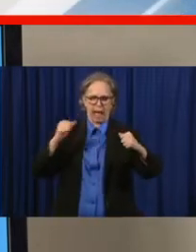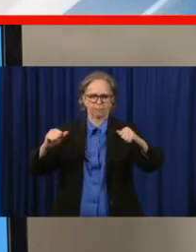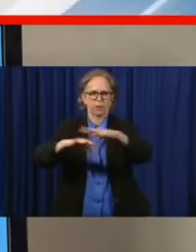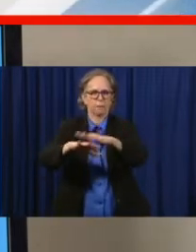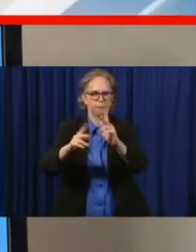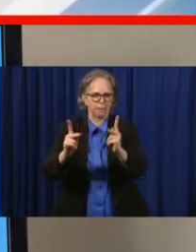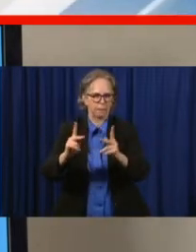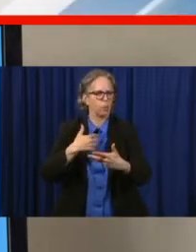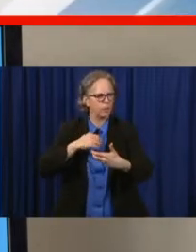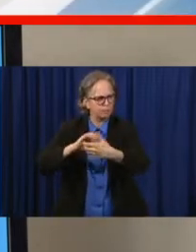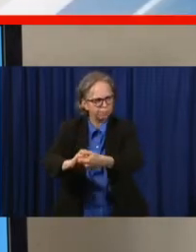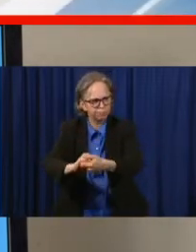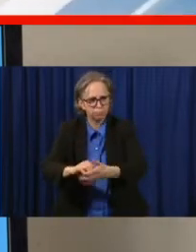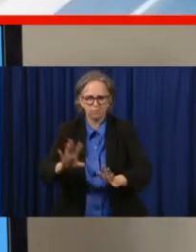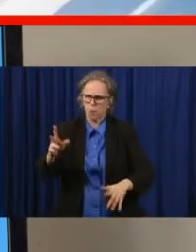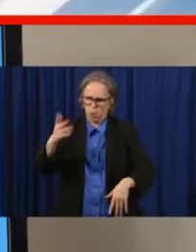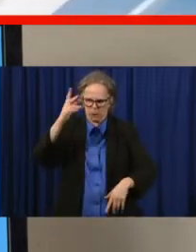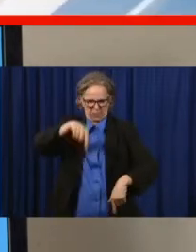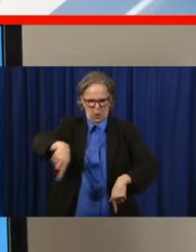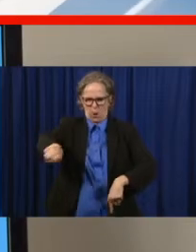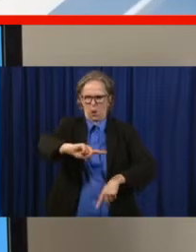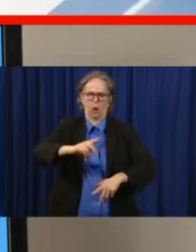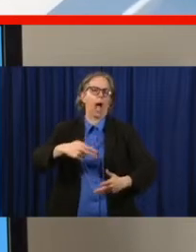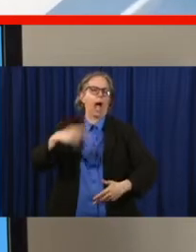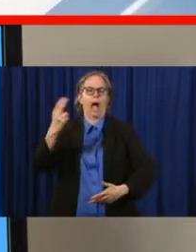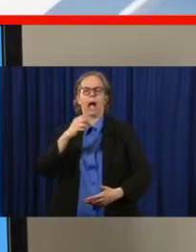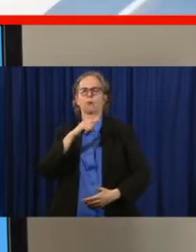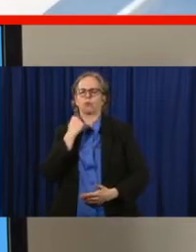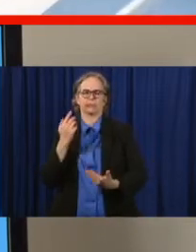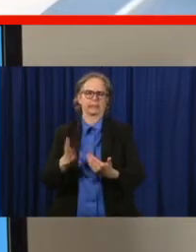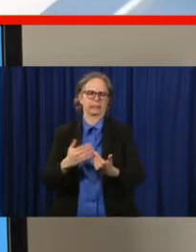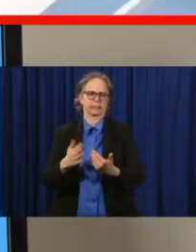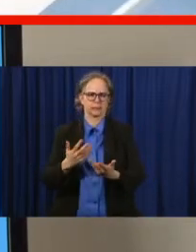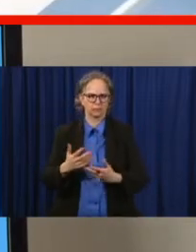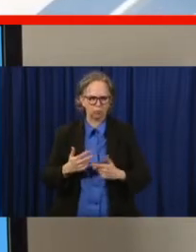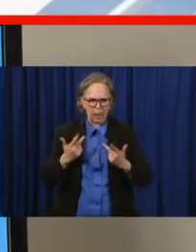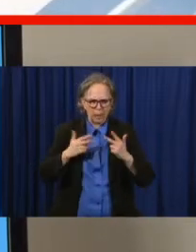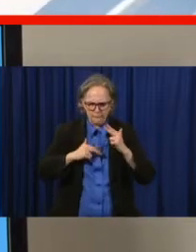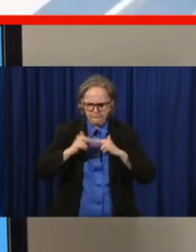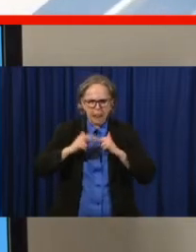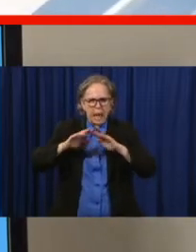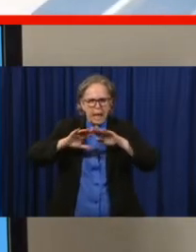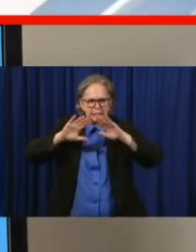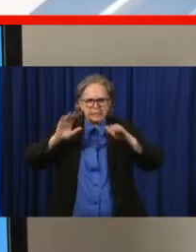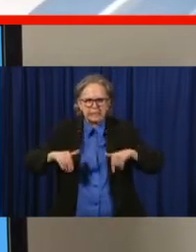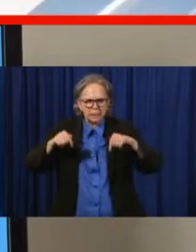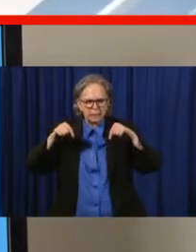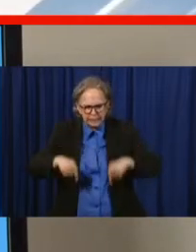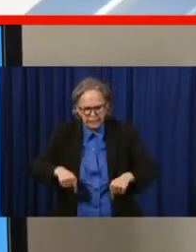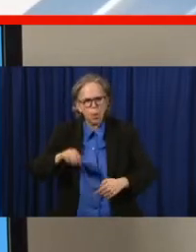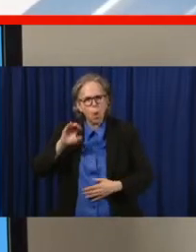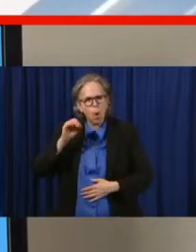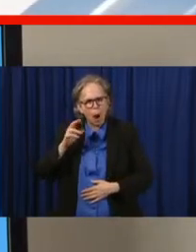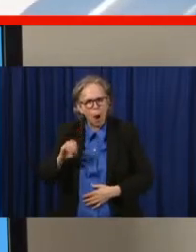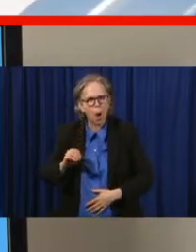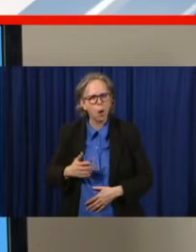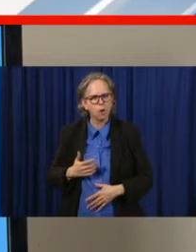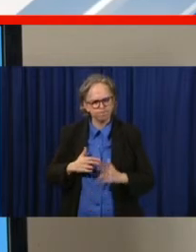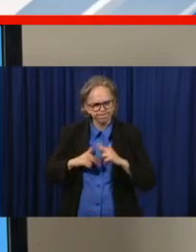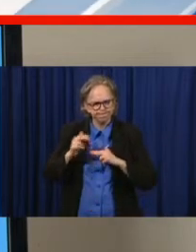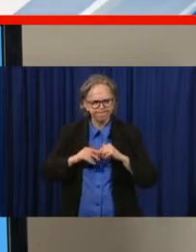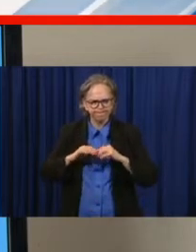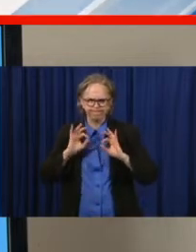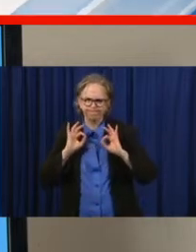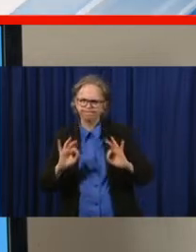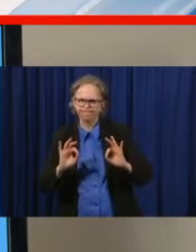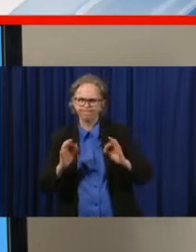have a system we're building here in Ohio that I really think will